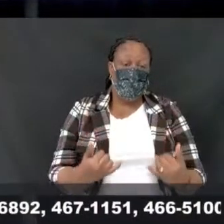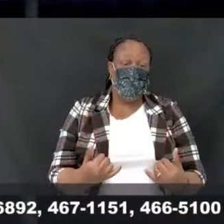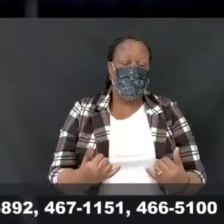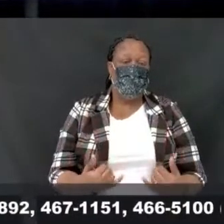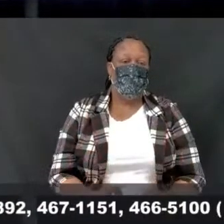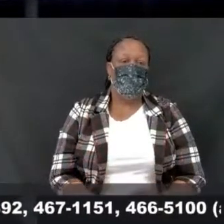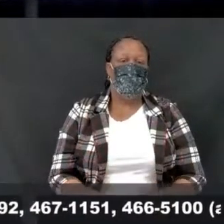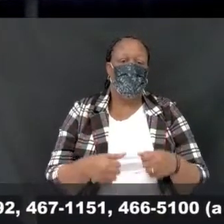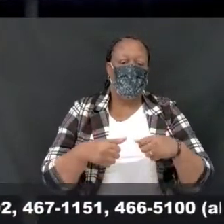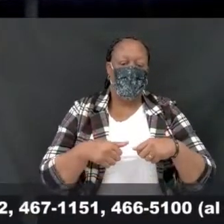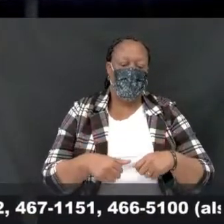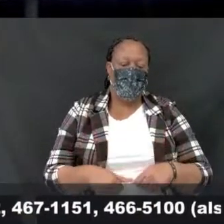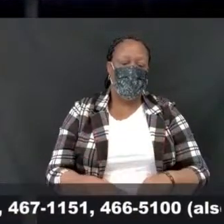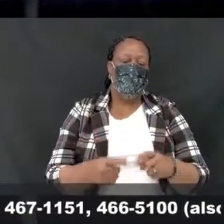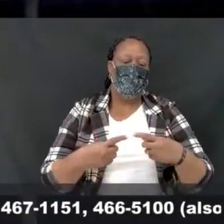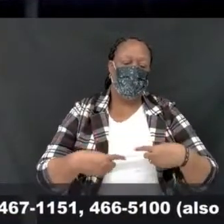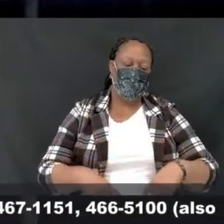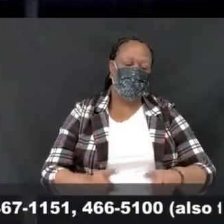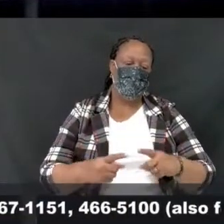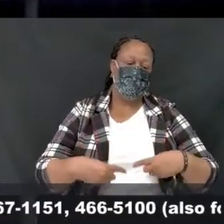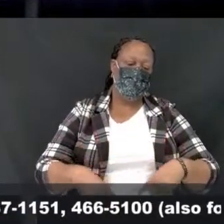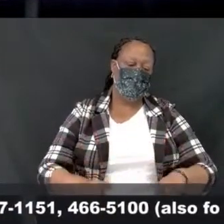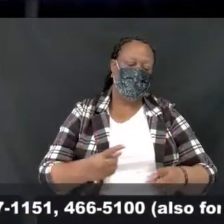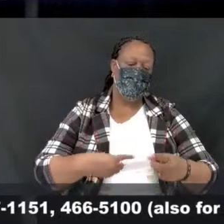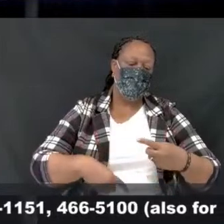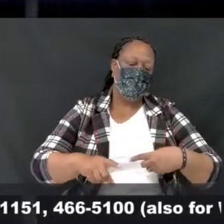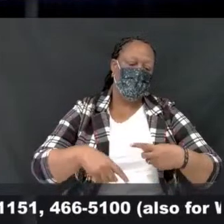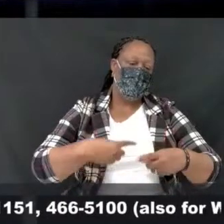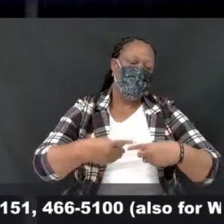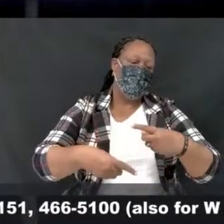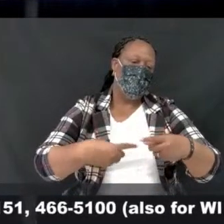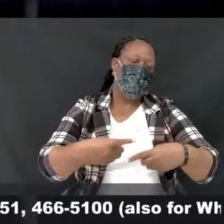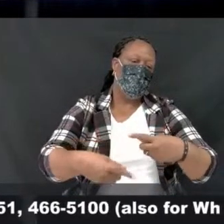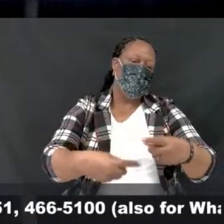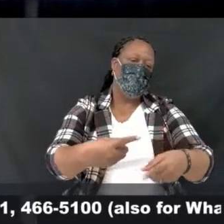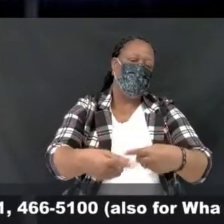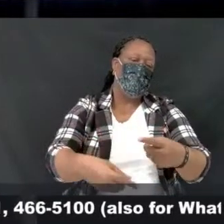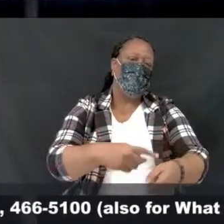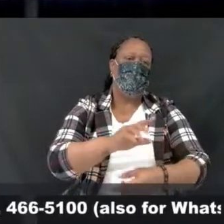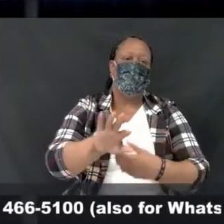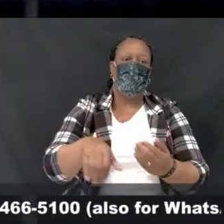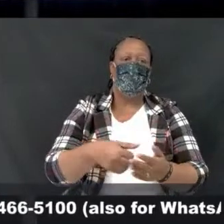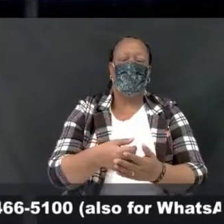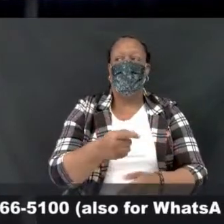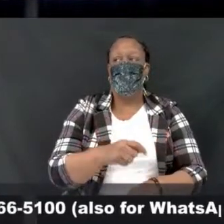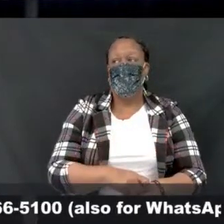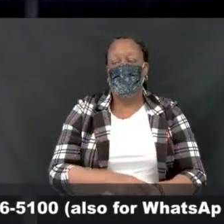I would have announced previously that our last briefing would be in